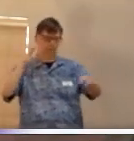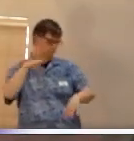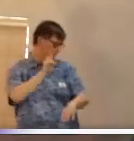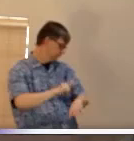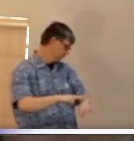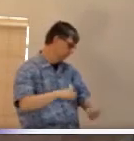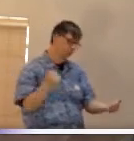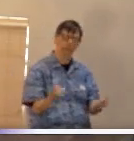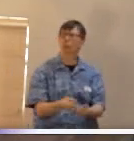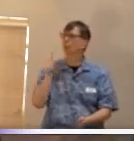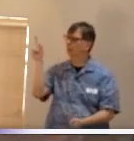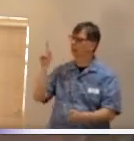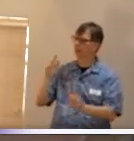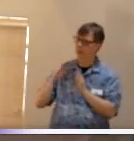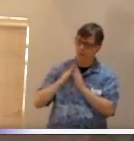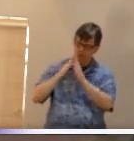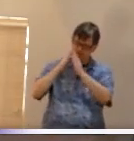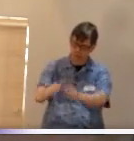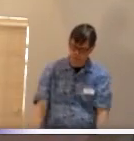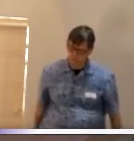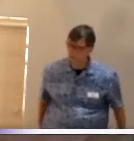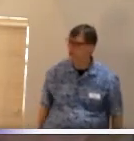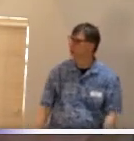house, but they had a lot of happiness.